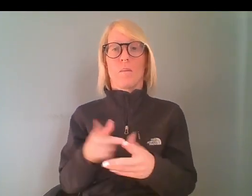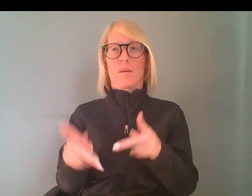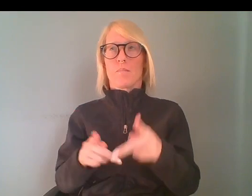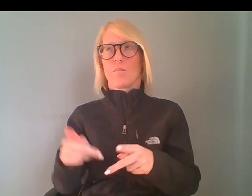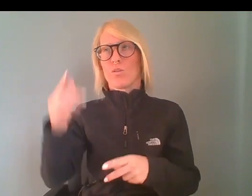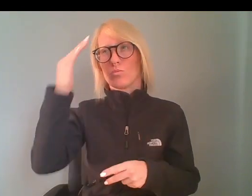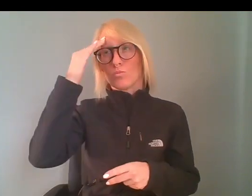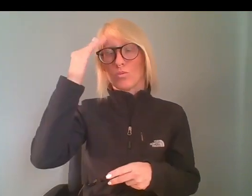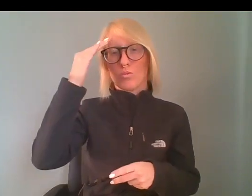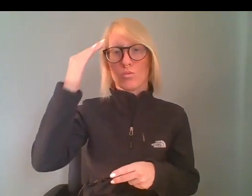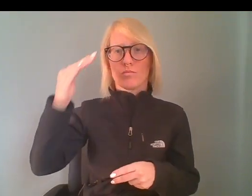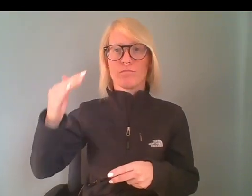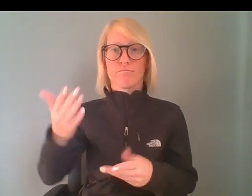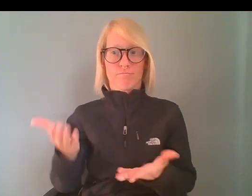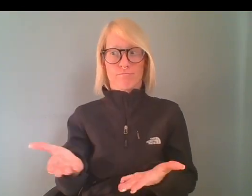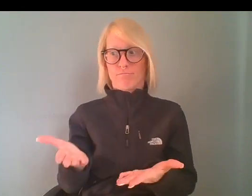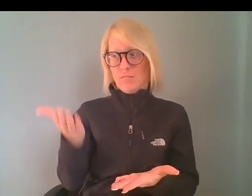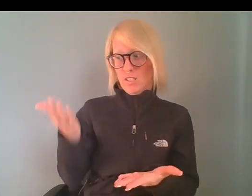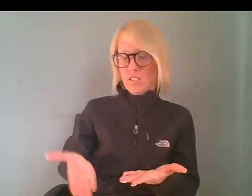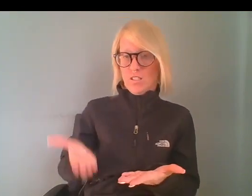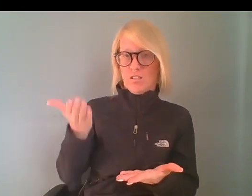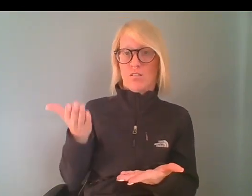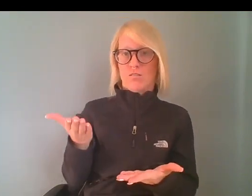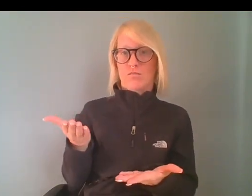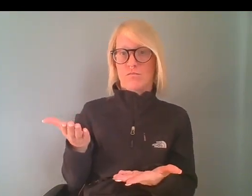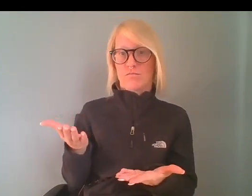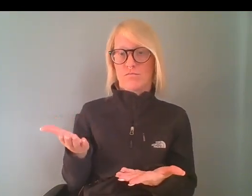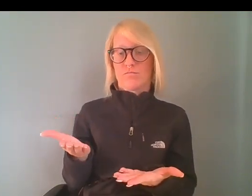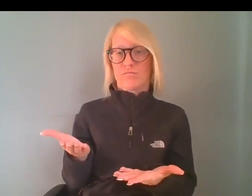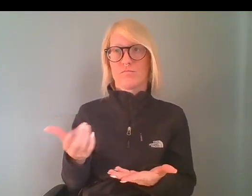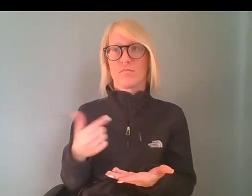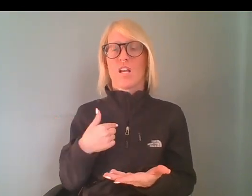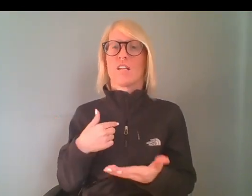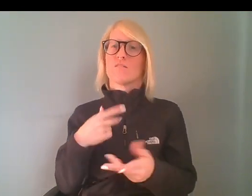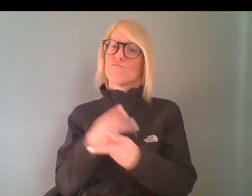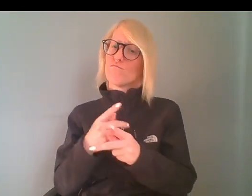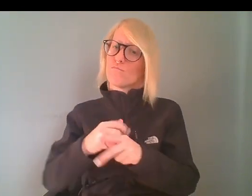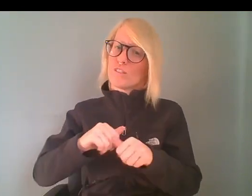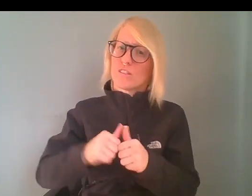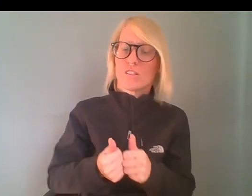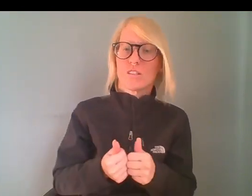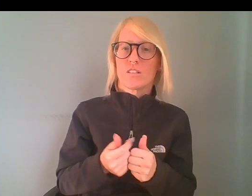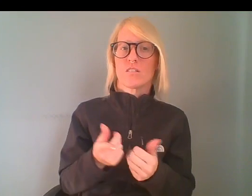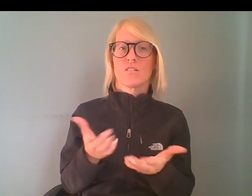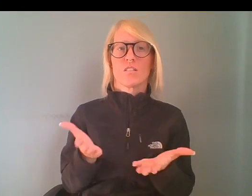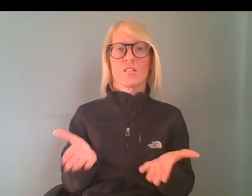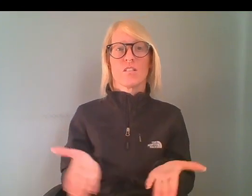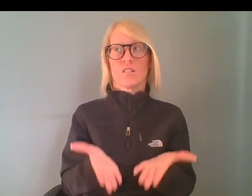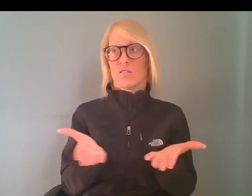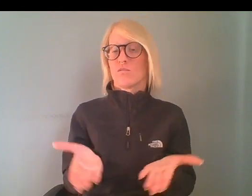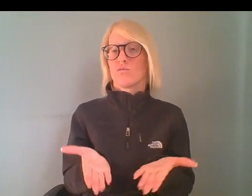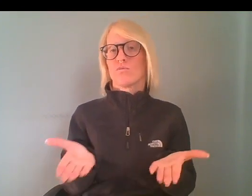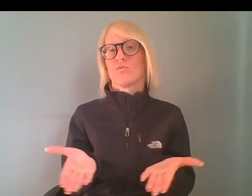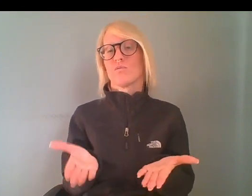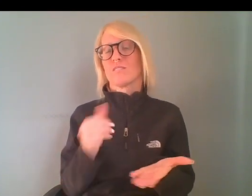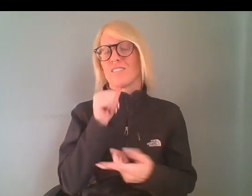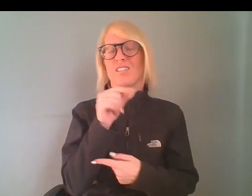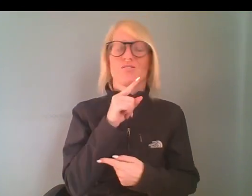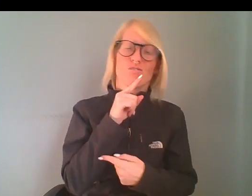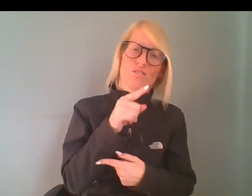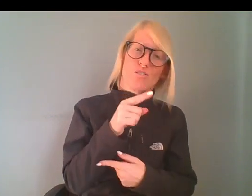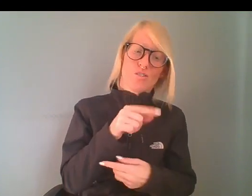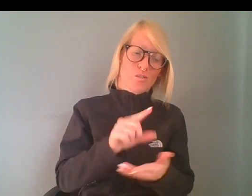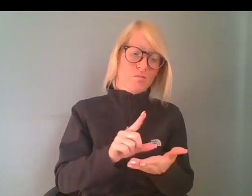it. So that's just a strategy I suggest to people. If you're just not sure about whether or not to do the blog, if you do